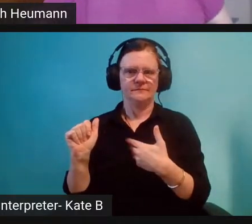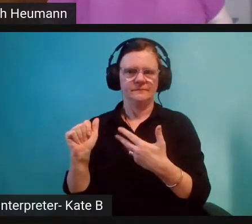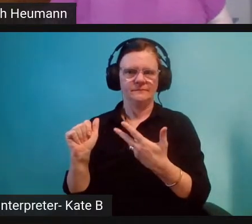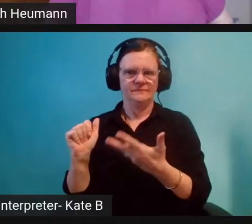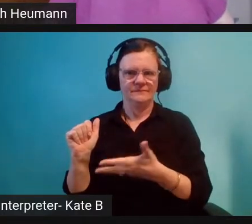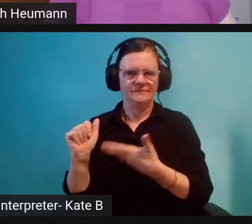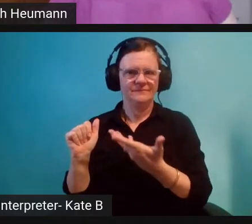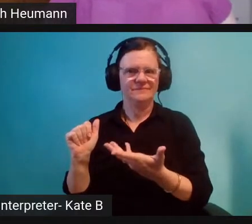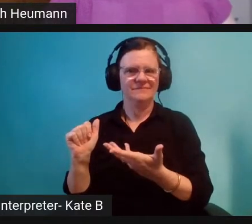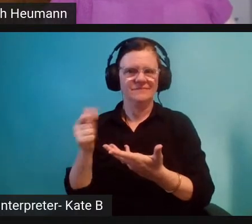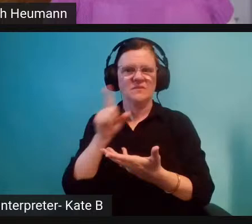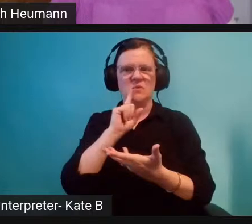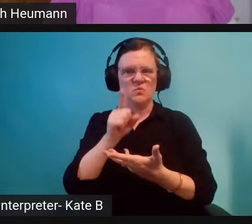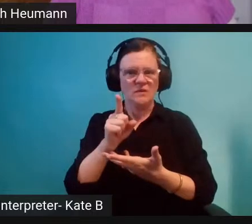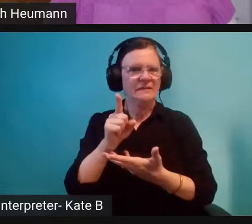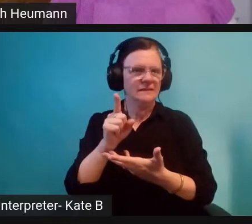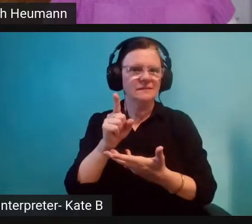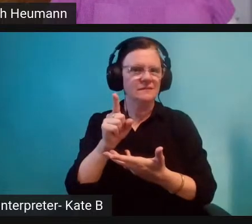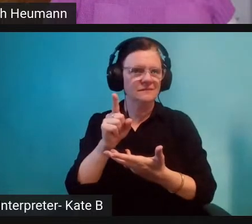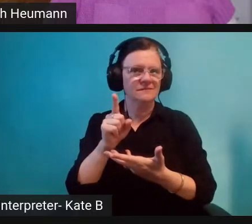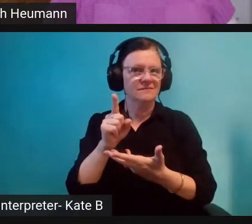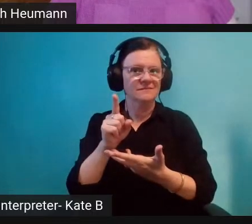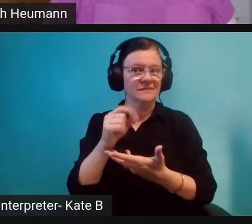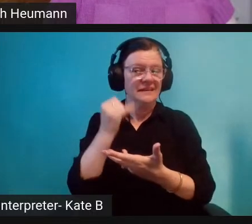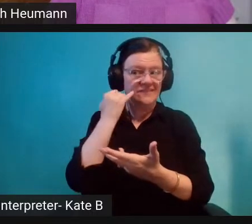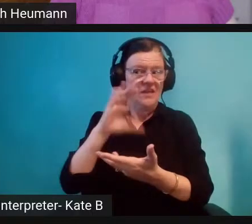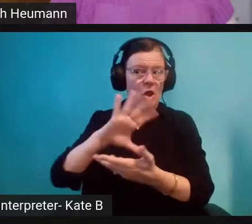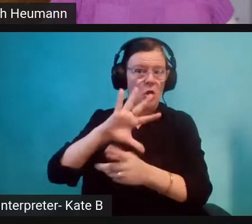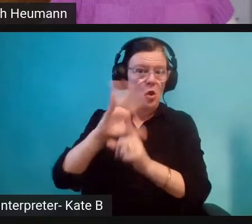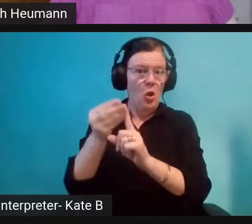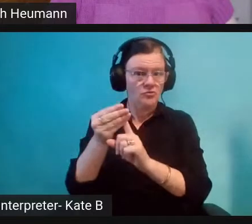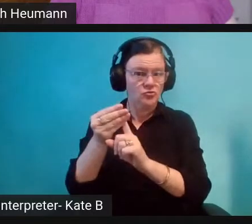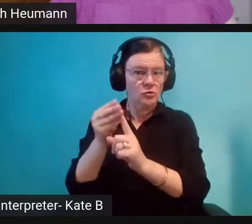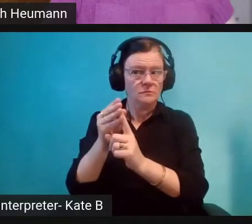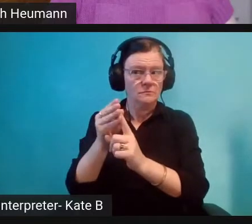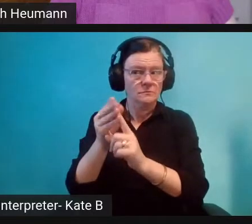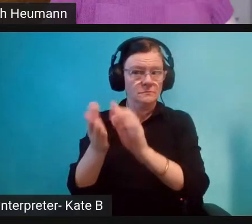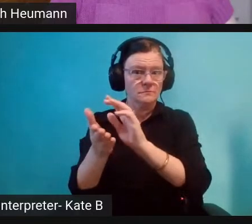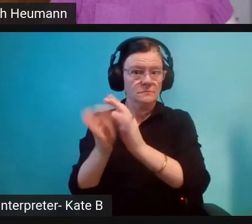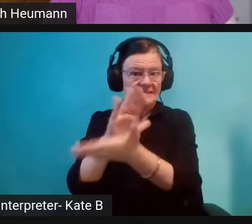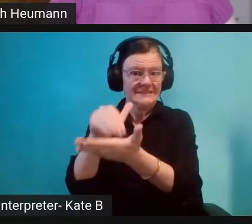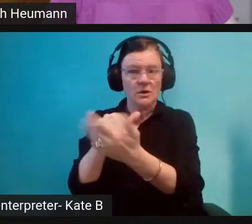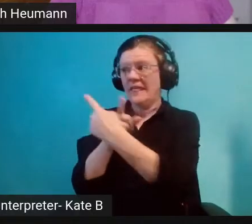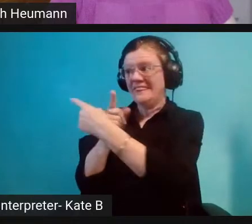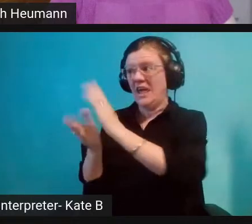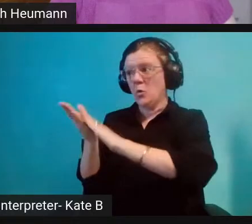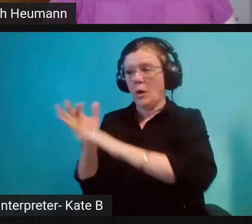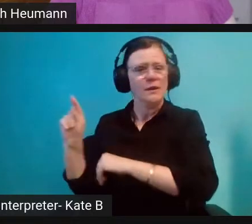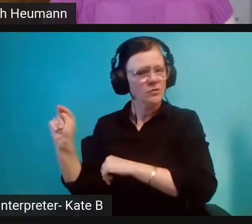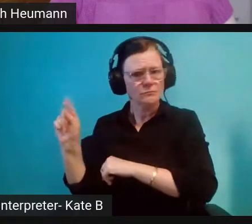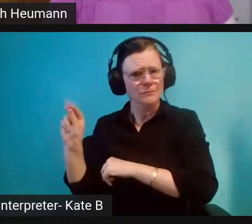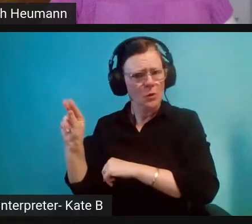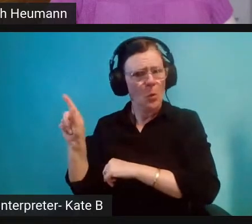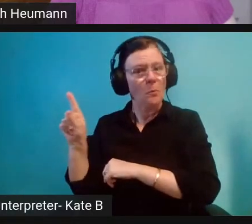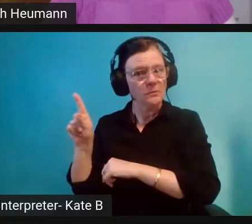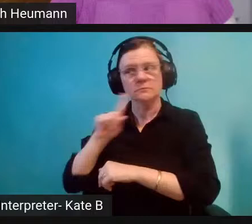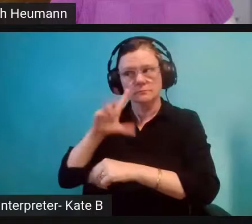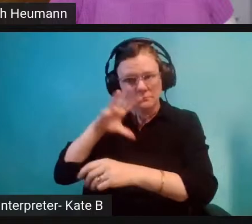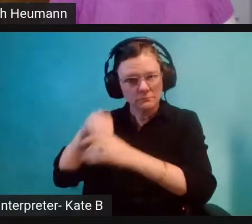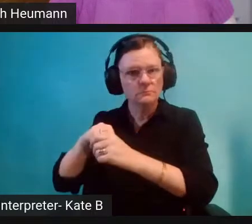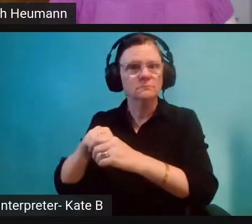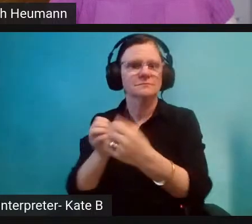that cultural center, not to run it, but to participate in it and to be role models